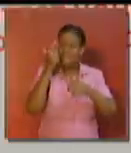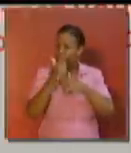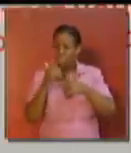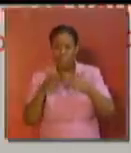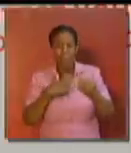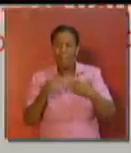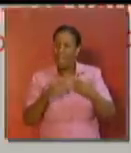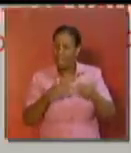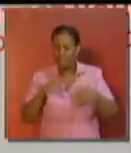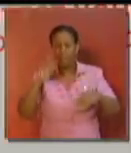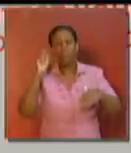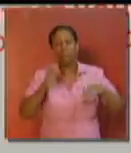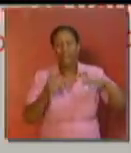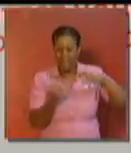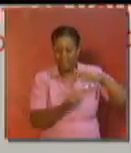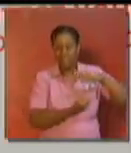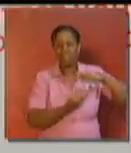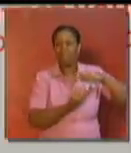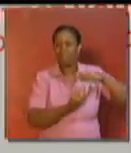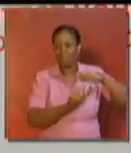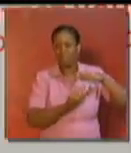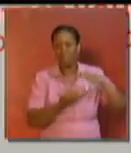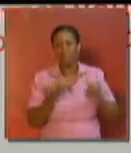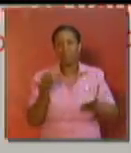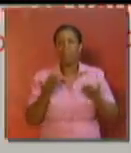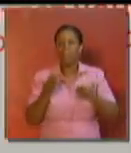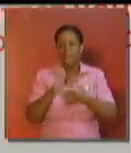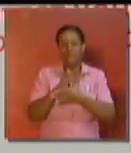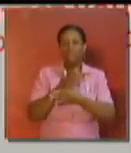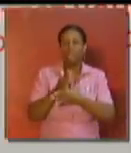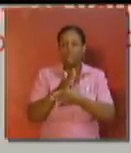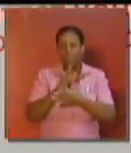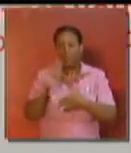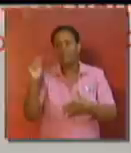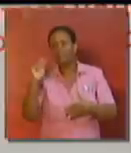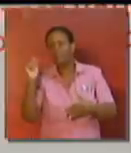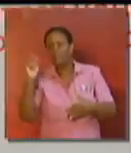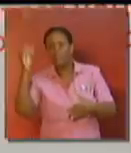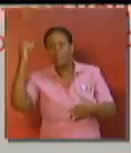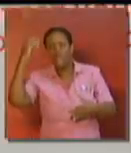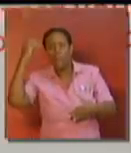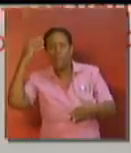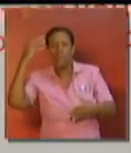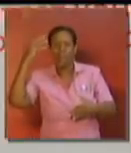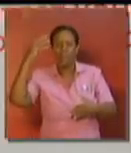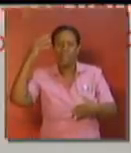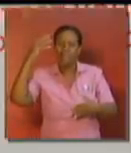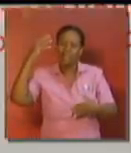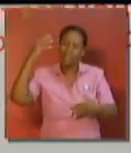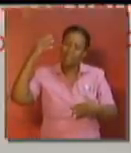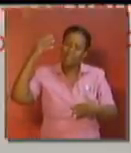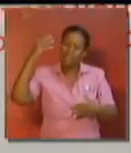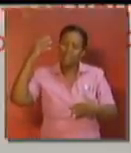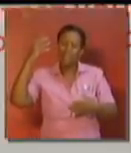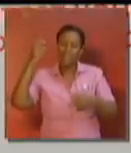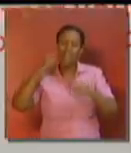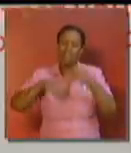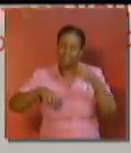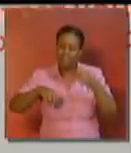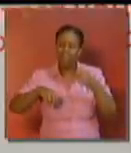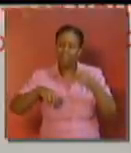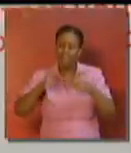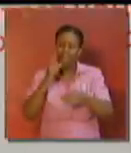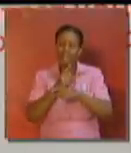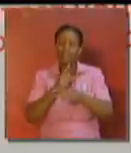little difficult, and you can actually indicate this to the county medical officer of health when they advise you can home